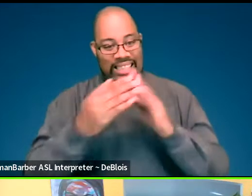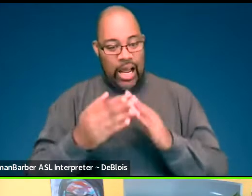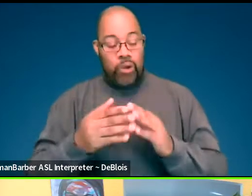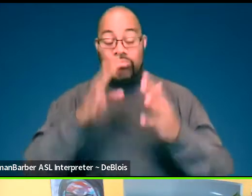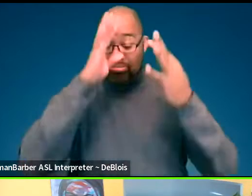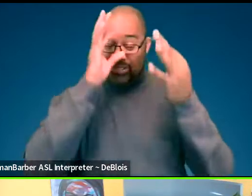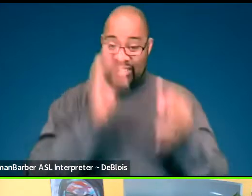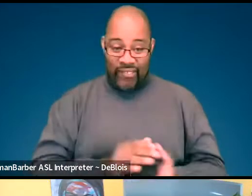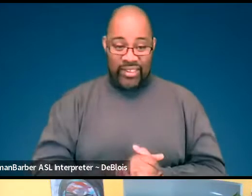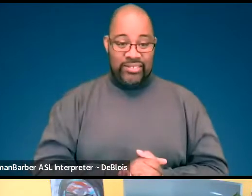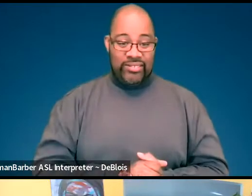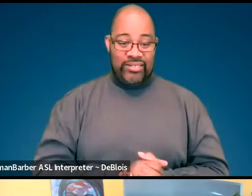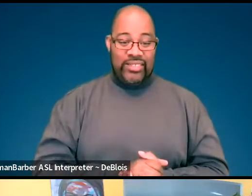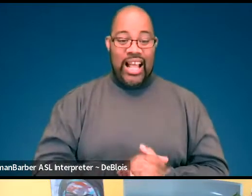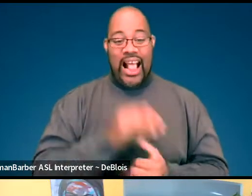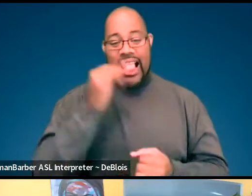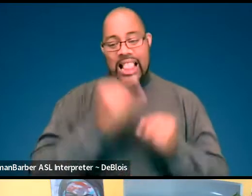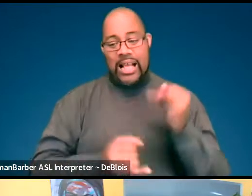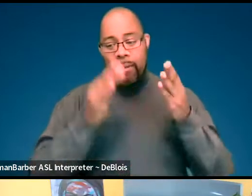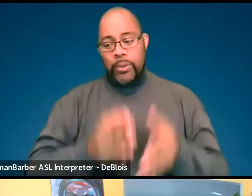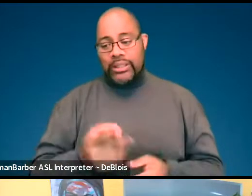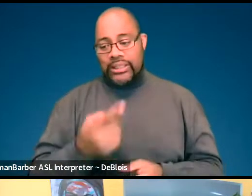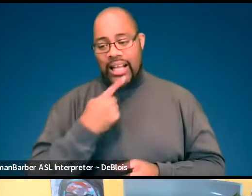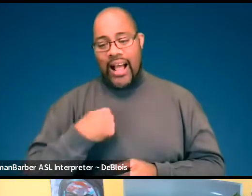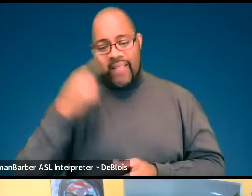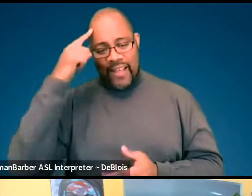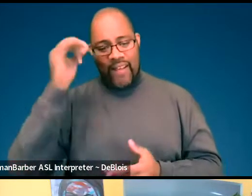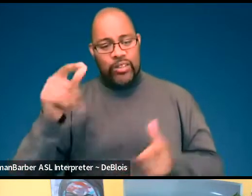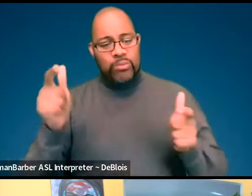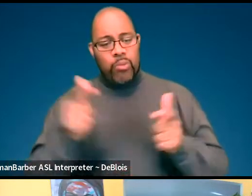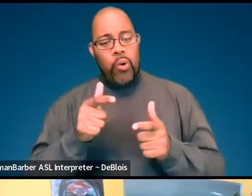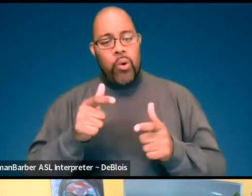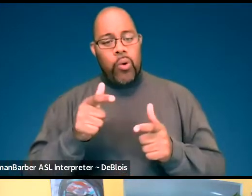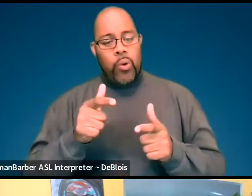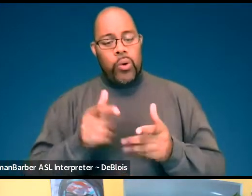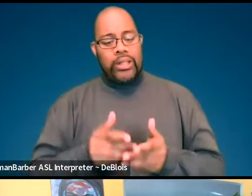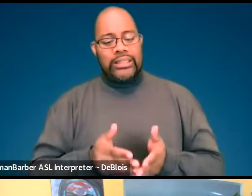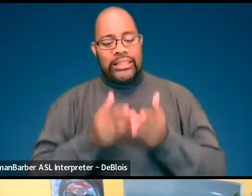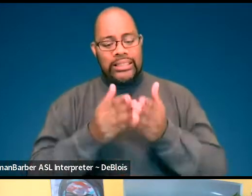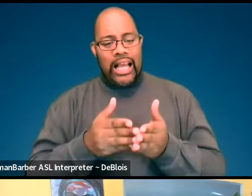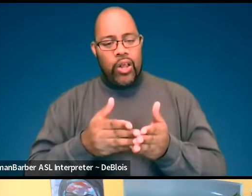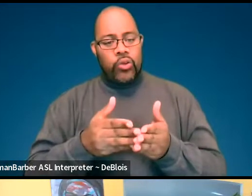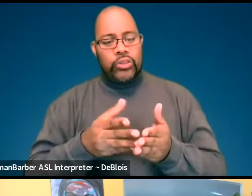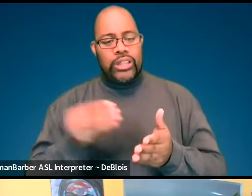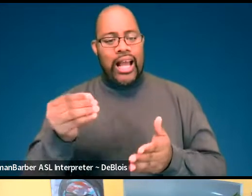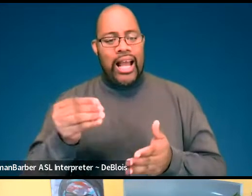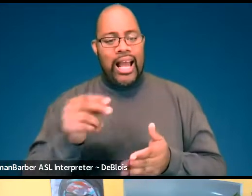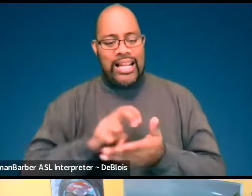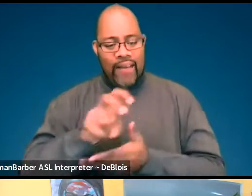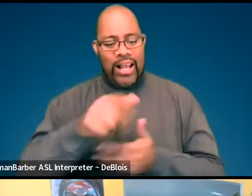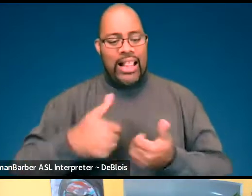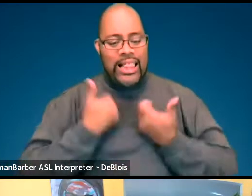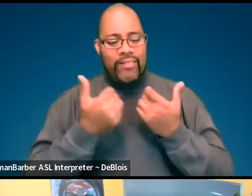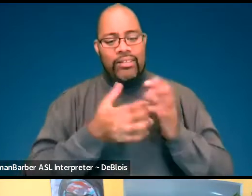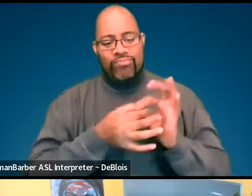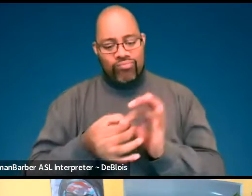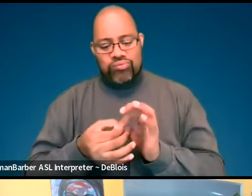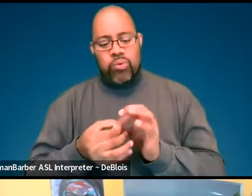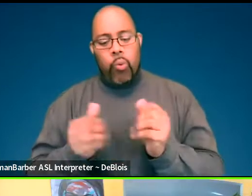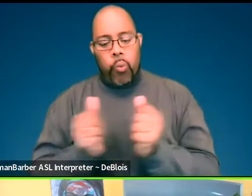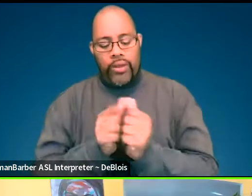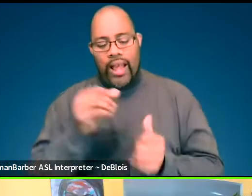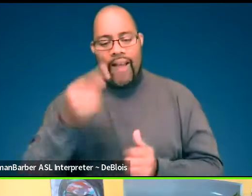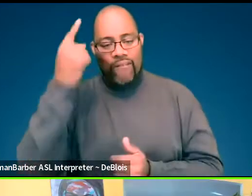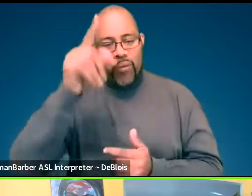Definitely. And then the last person said, I think of small time sailors and navigators living sustainably with and for the sea.